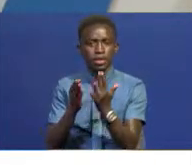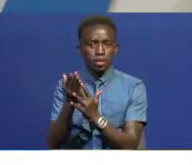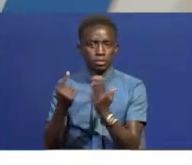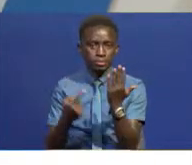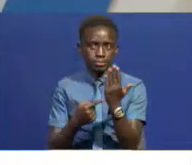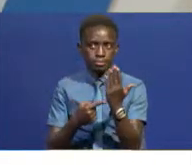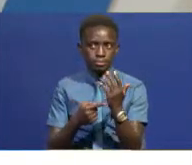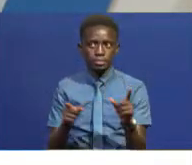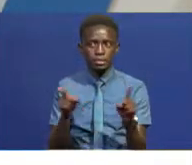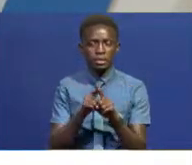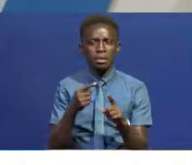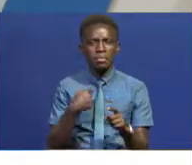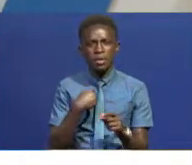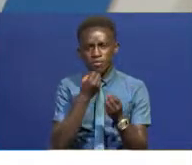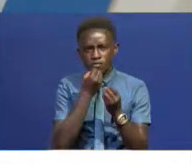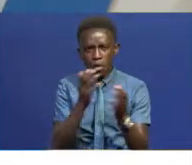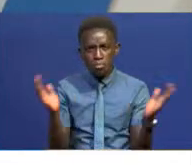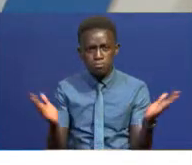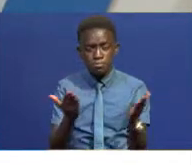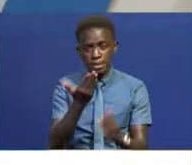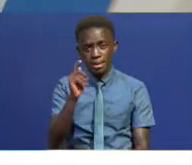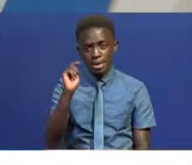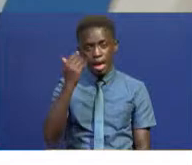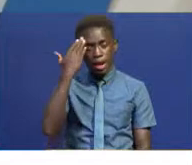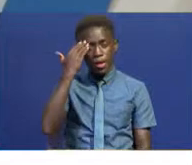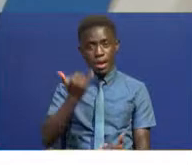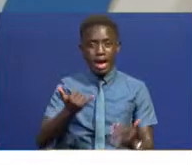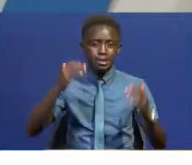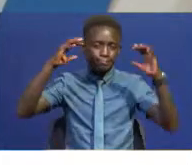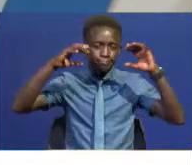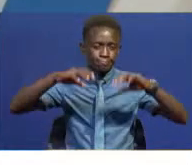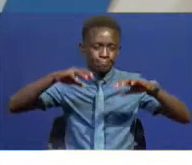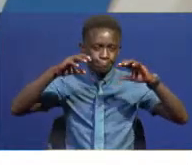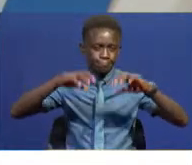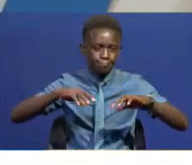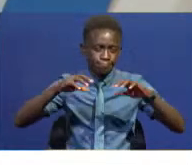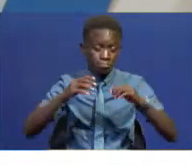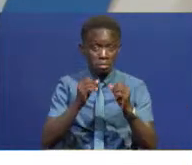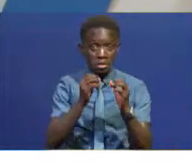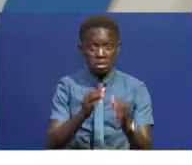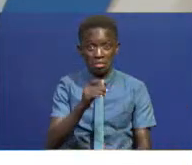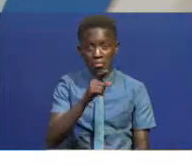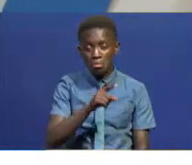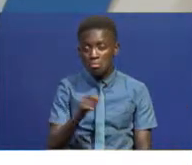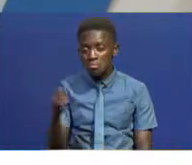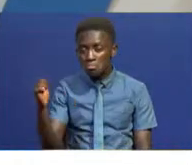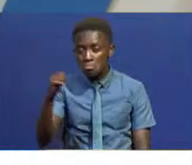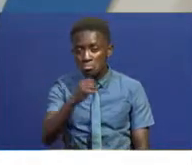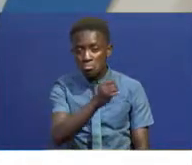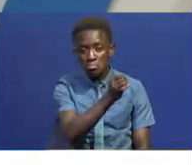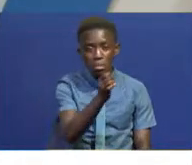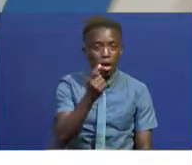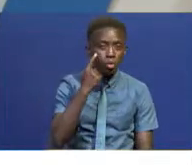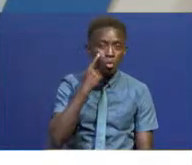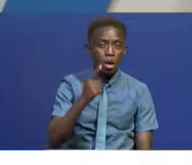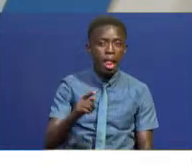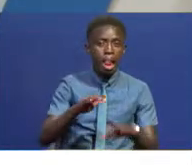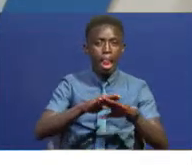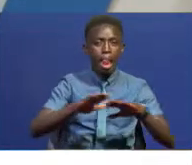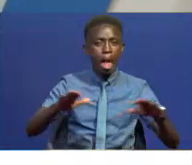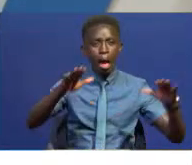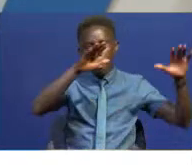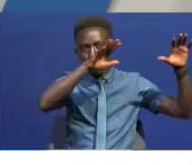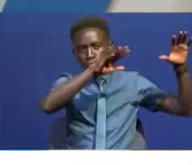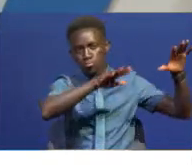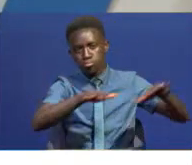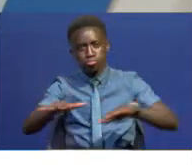an insight to Kenyan. Yes. Currently, we know it is rainy season, and if you go around, you may find some landslides here and there. Mm-hmm. We